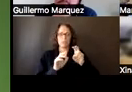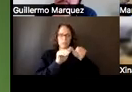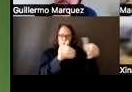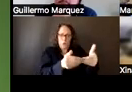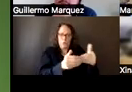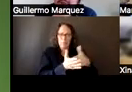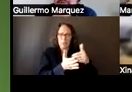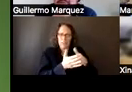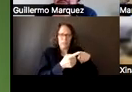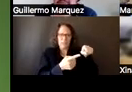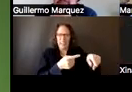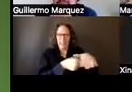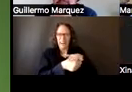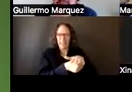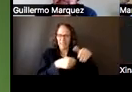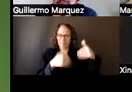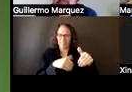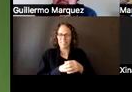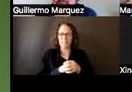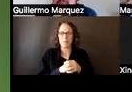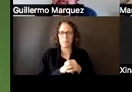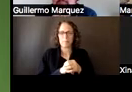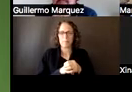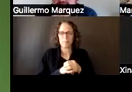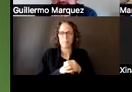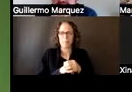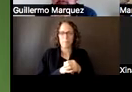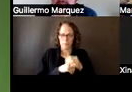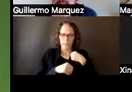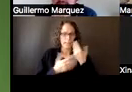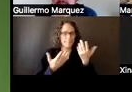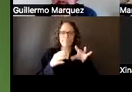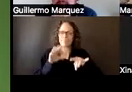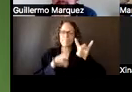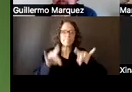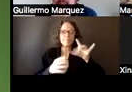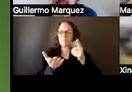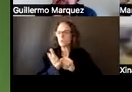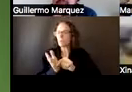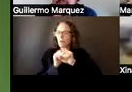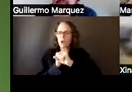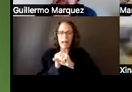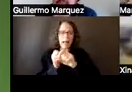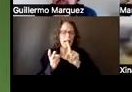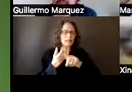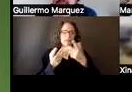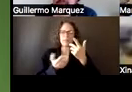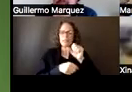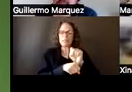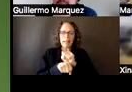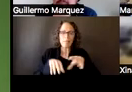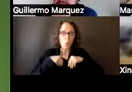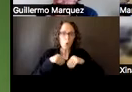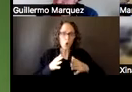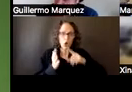to that space. And so I've been finding it in a lot of places and through looking at records, such